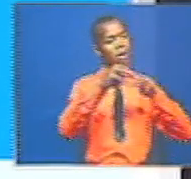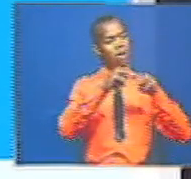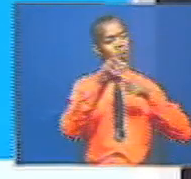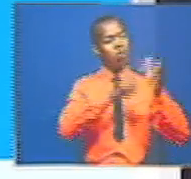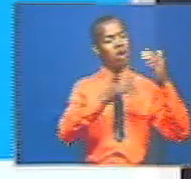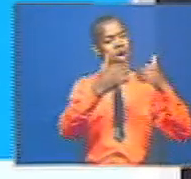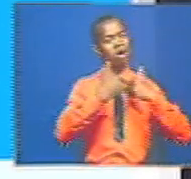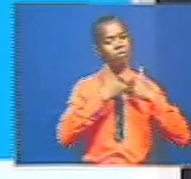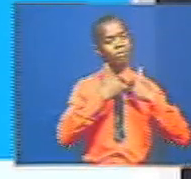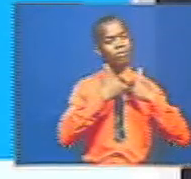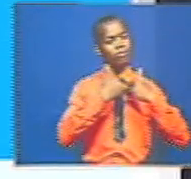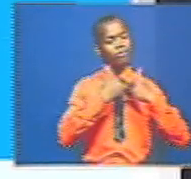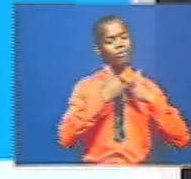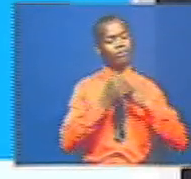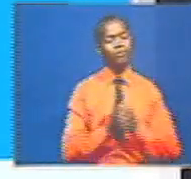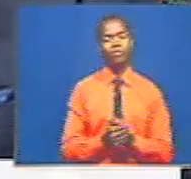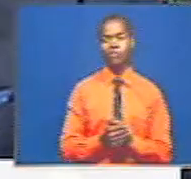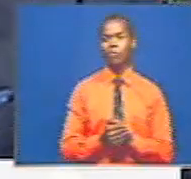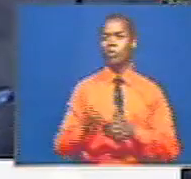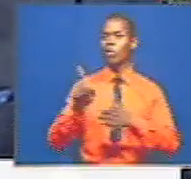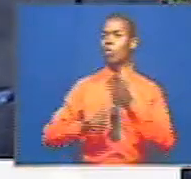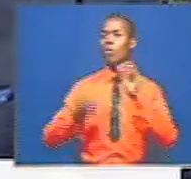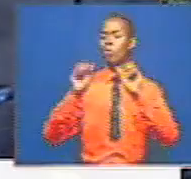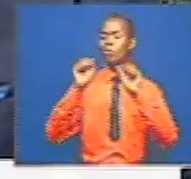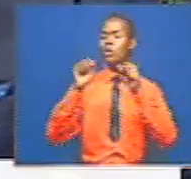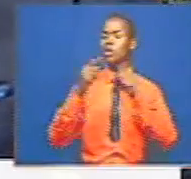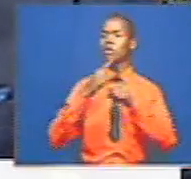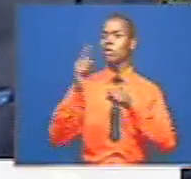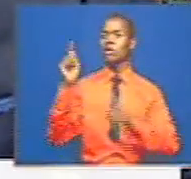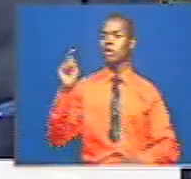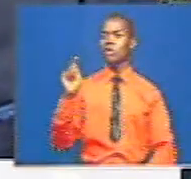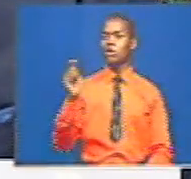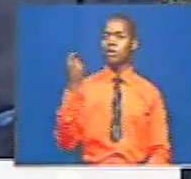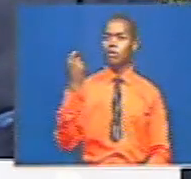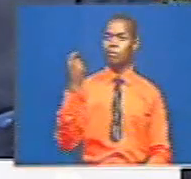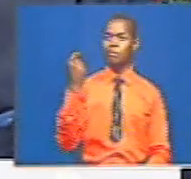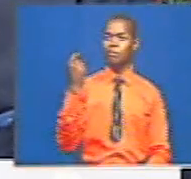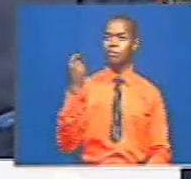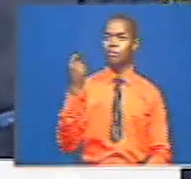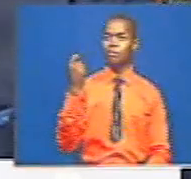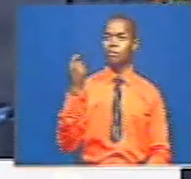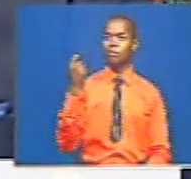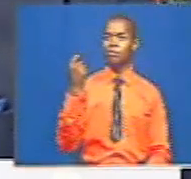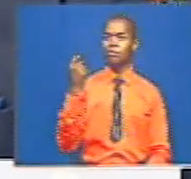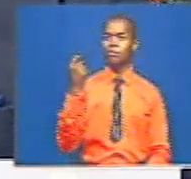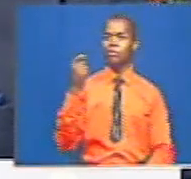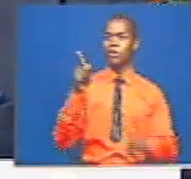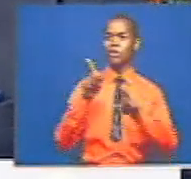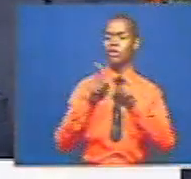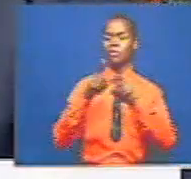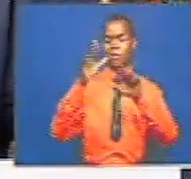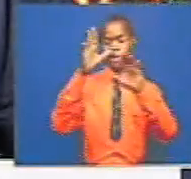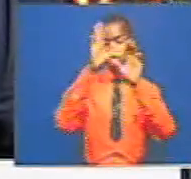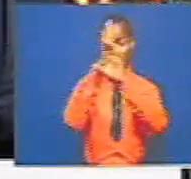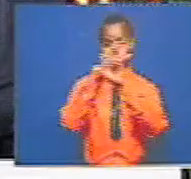have? What I can assure Kenyans and the appointing authority, who is my president and